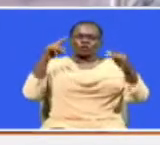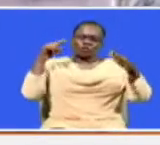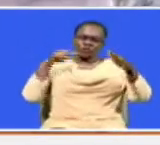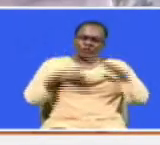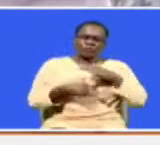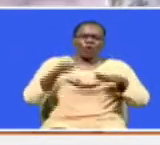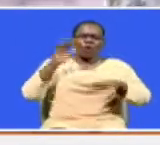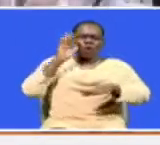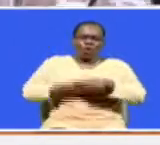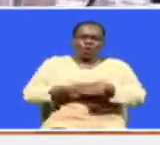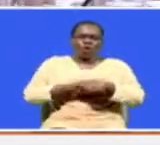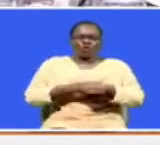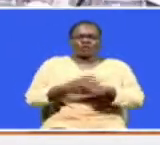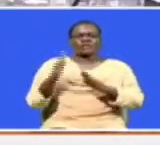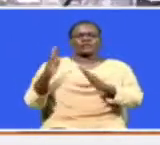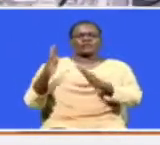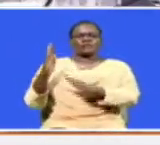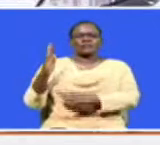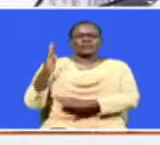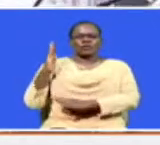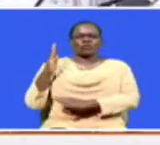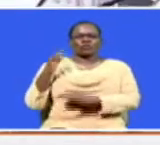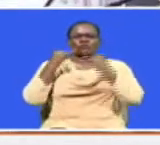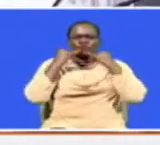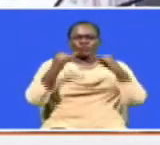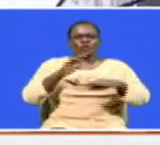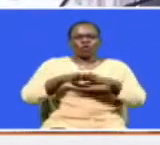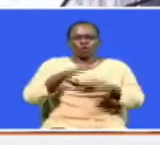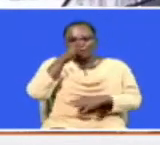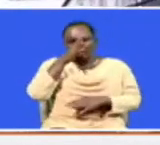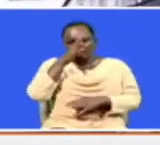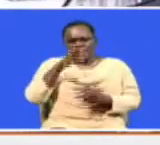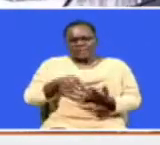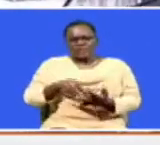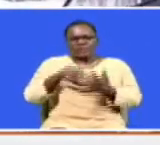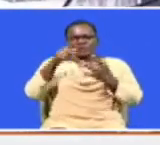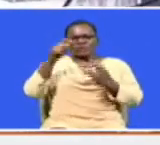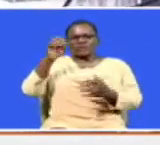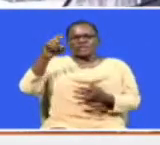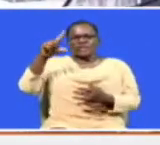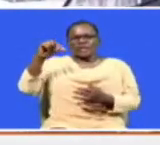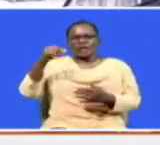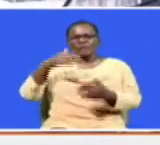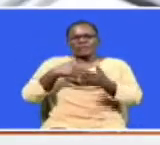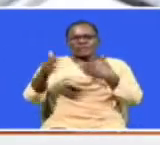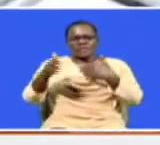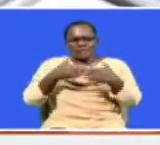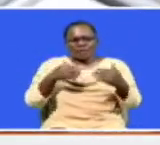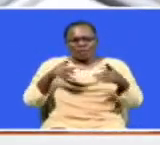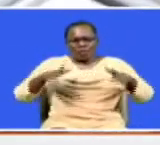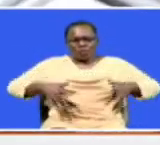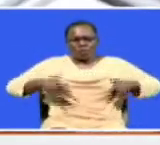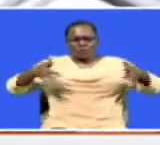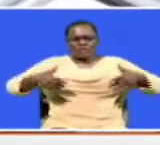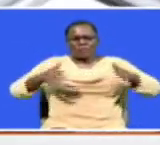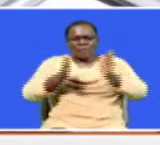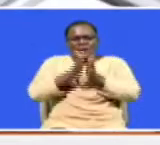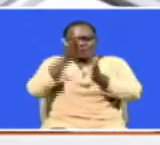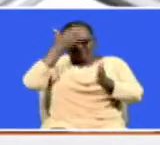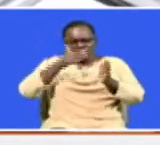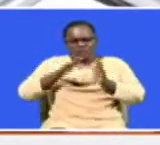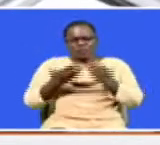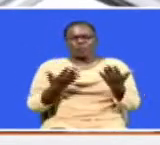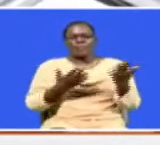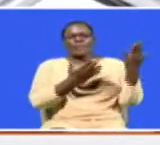information on a cybersecurity information on cheating, especially on Telegram, Signal, WhatsApp, and Facebook. They